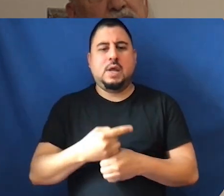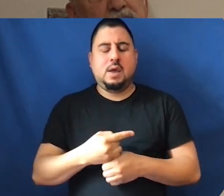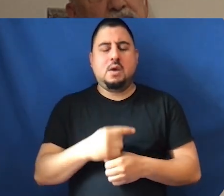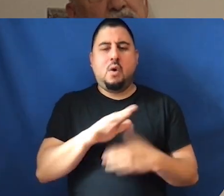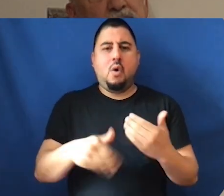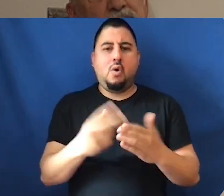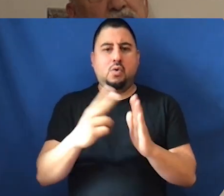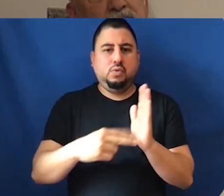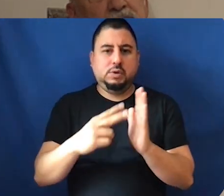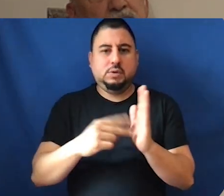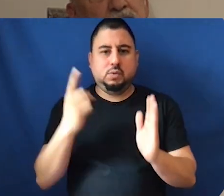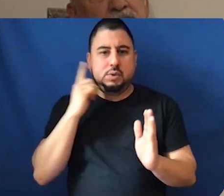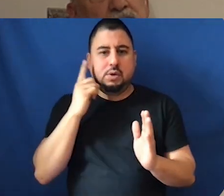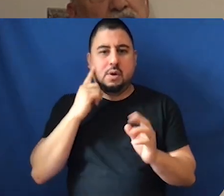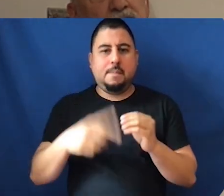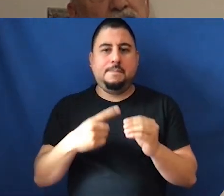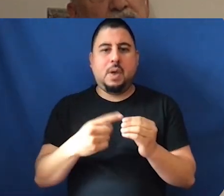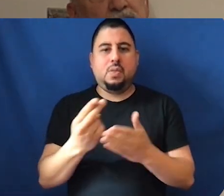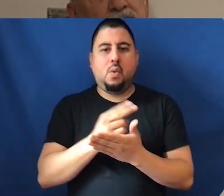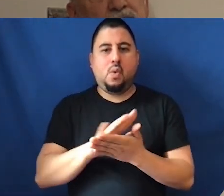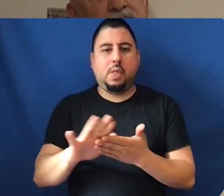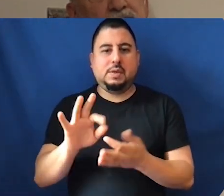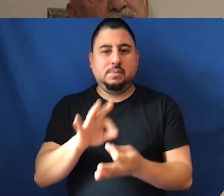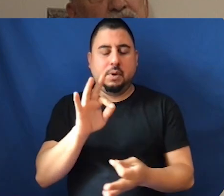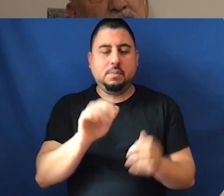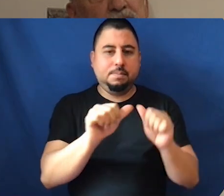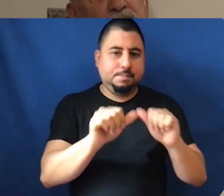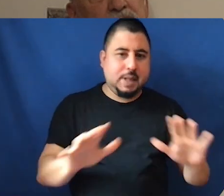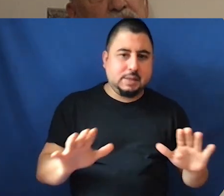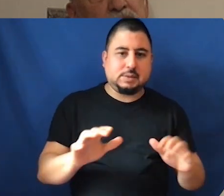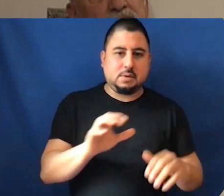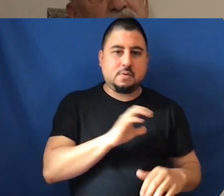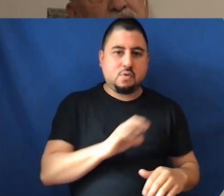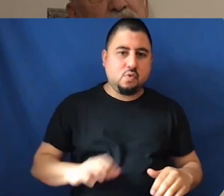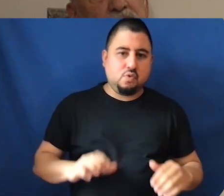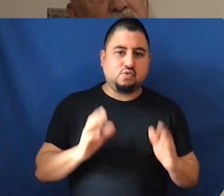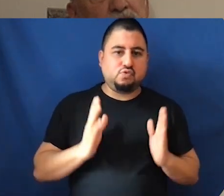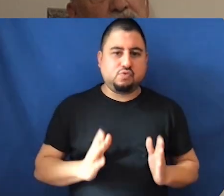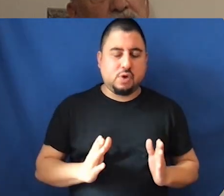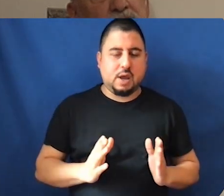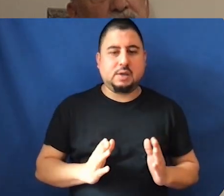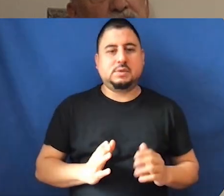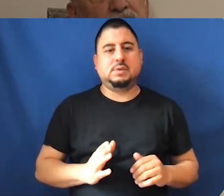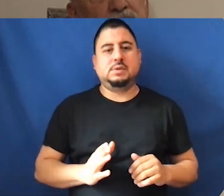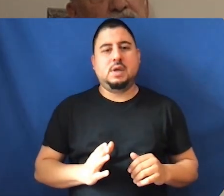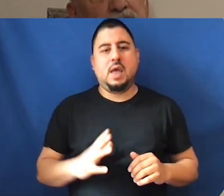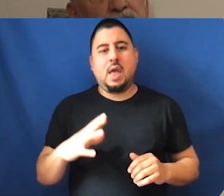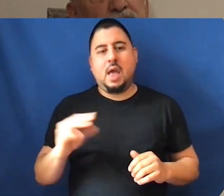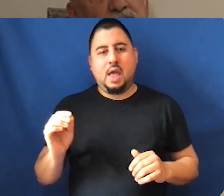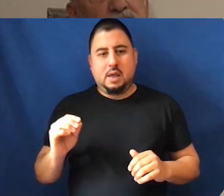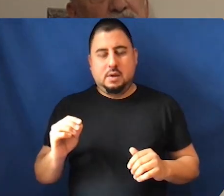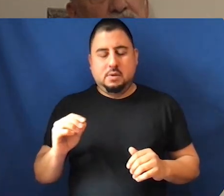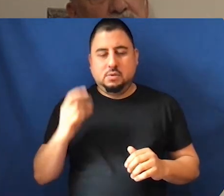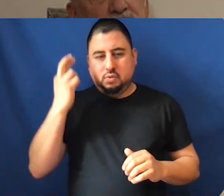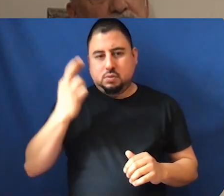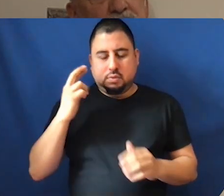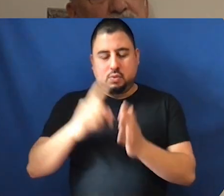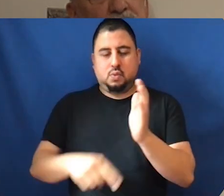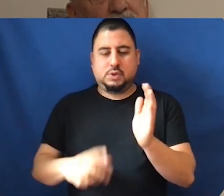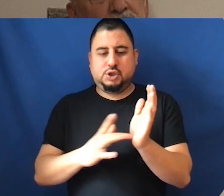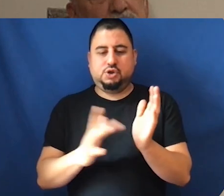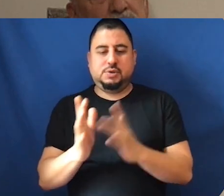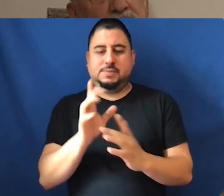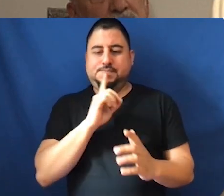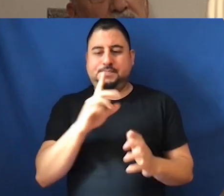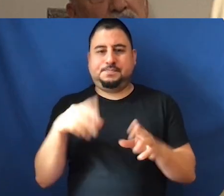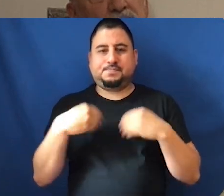all the readings we hear about the Holy Spirit, sanctification of Christ, and then the reality of what Jesus